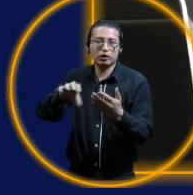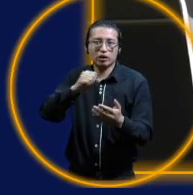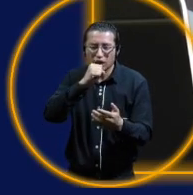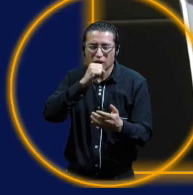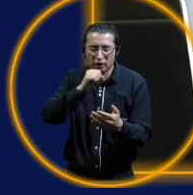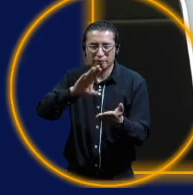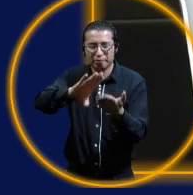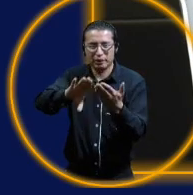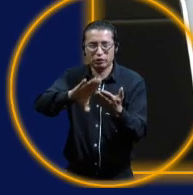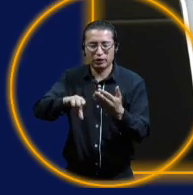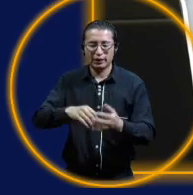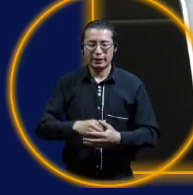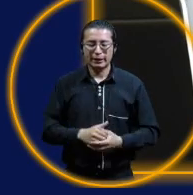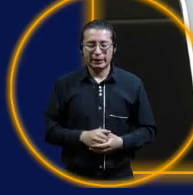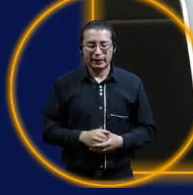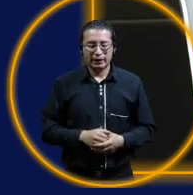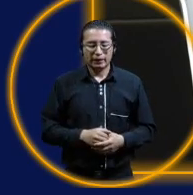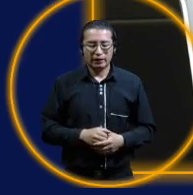just like